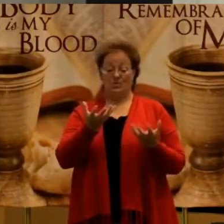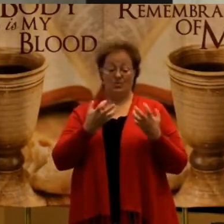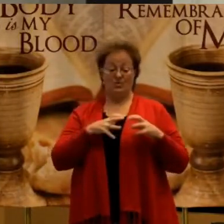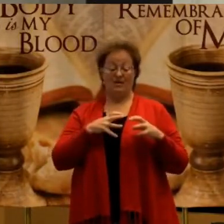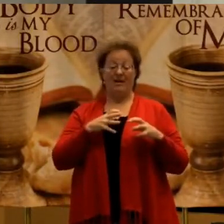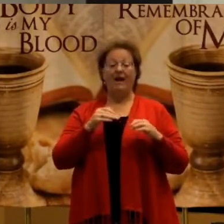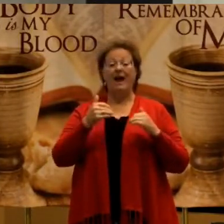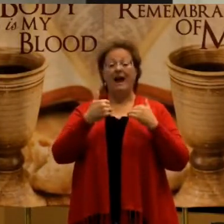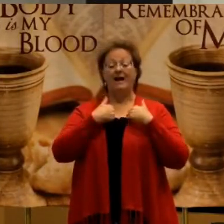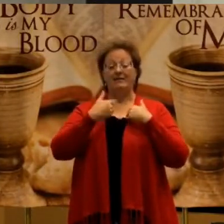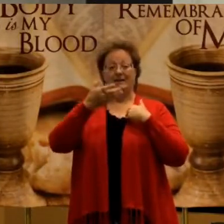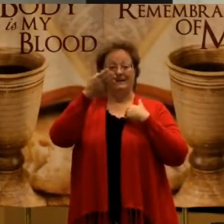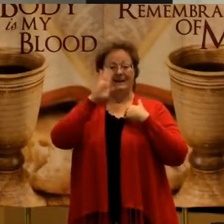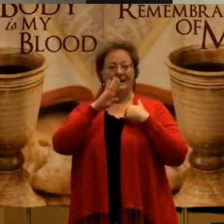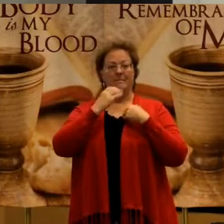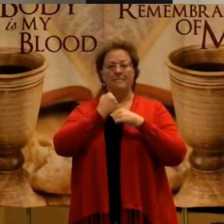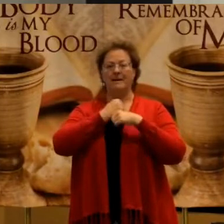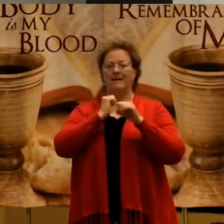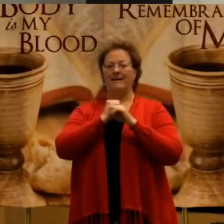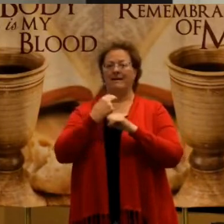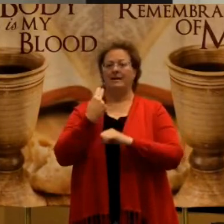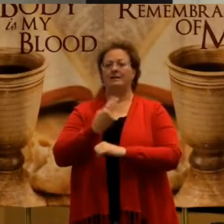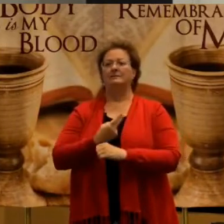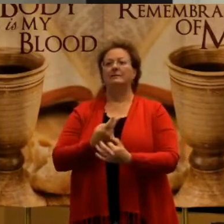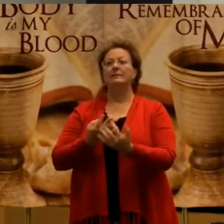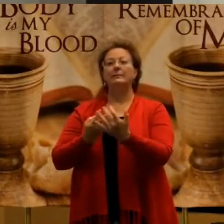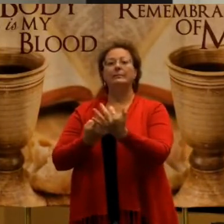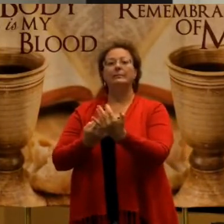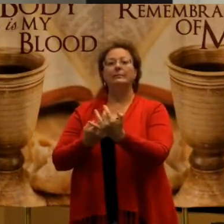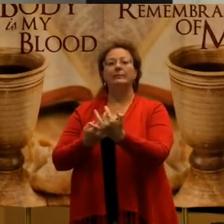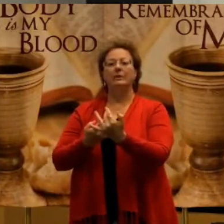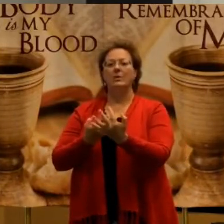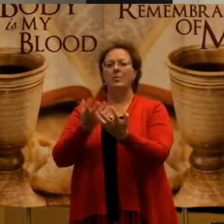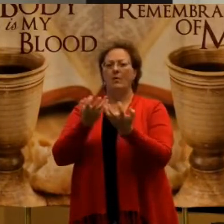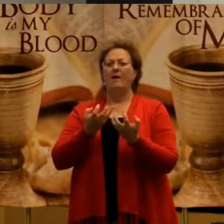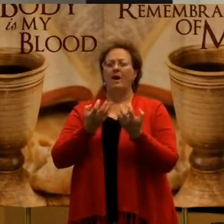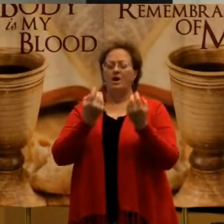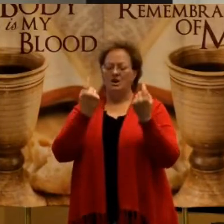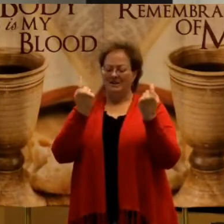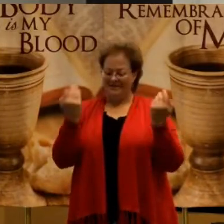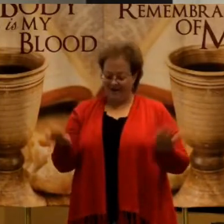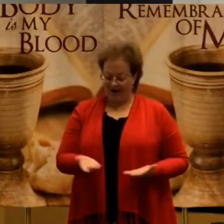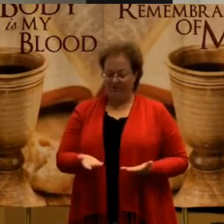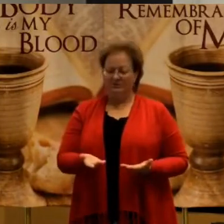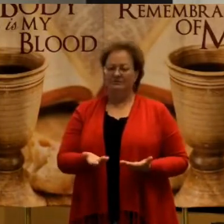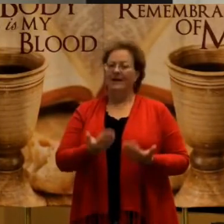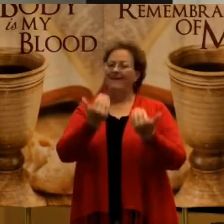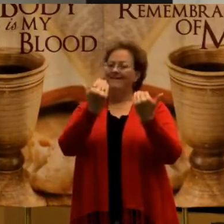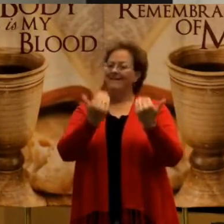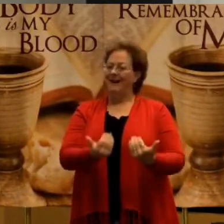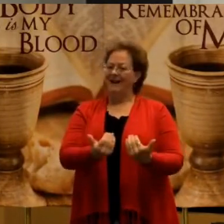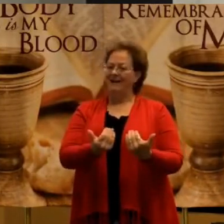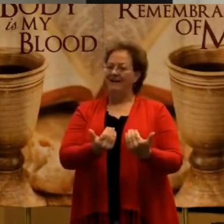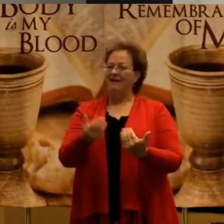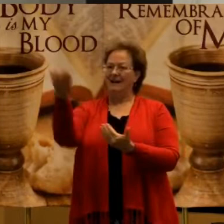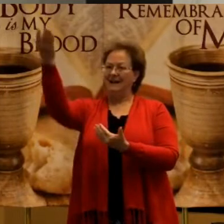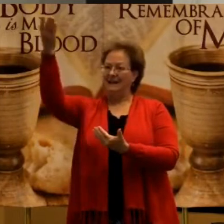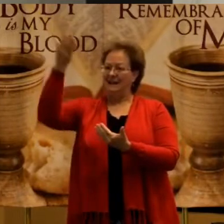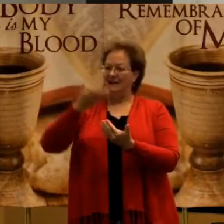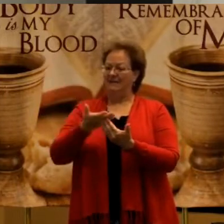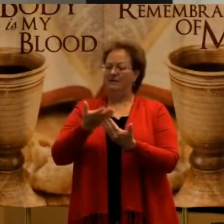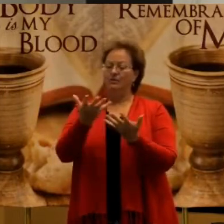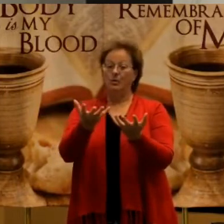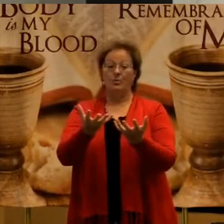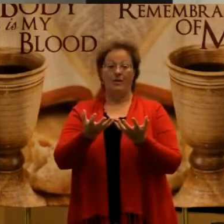who makes us wait. We want a God who's right here, right now for us, to give us the things we want.